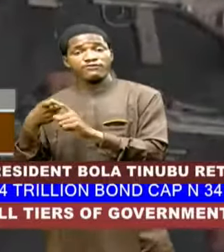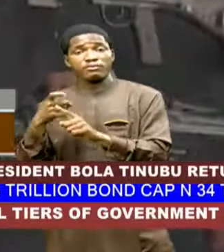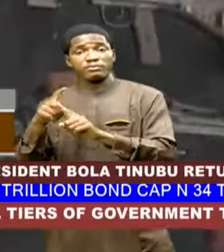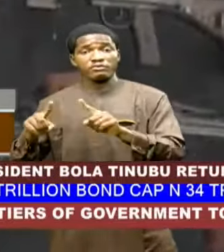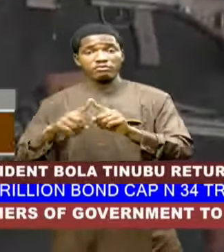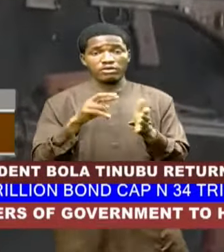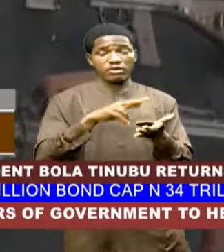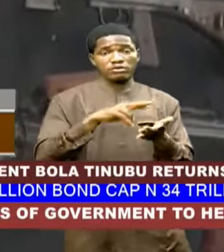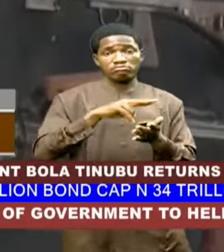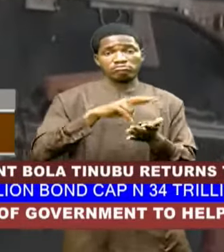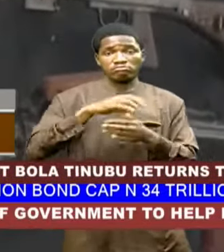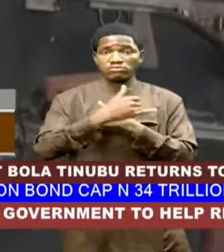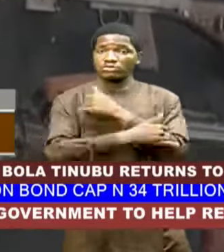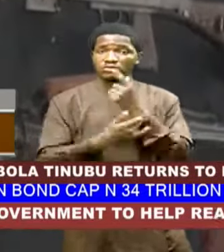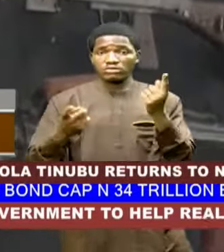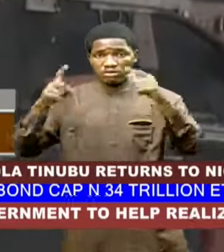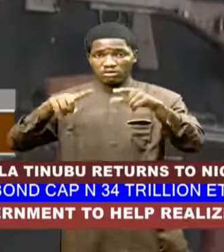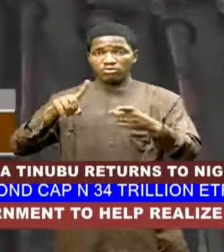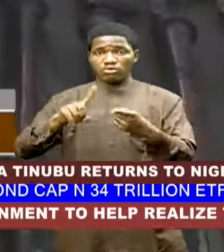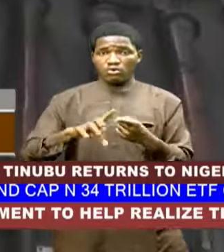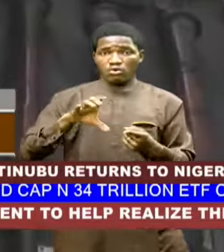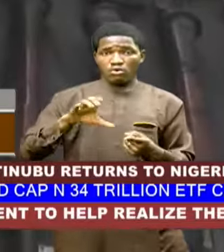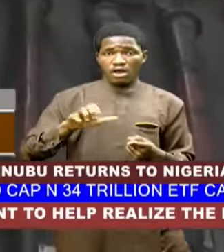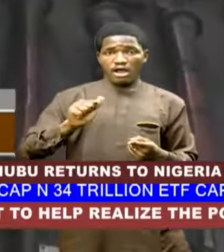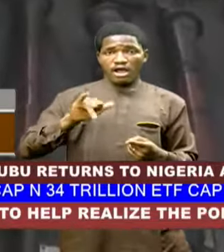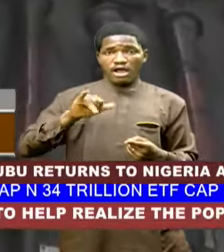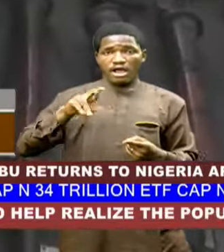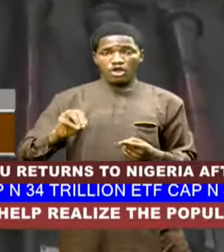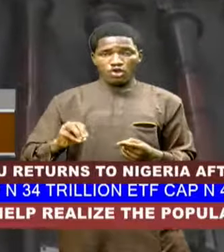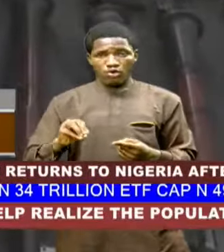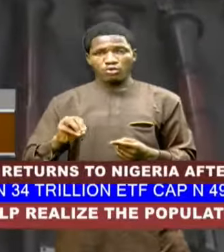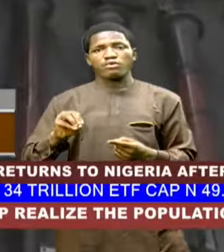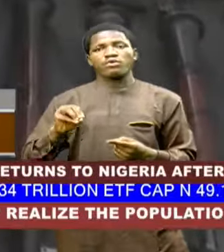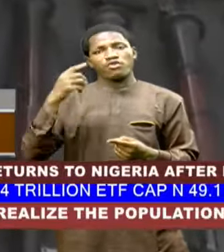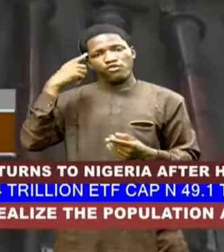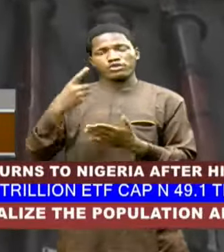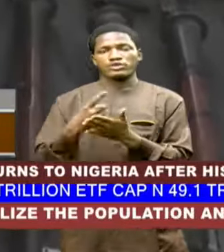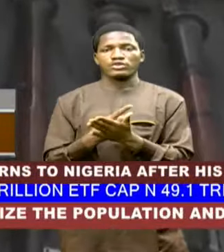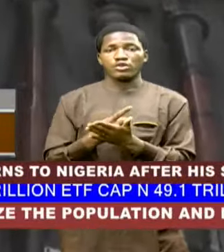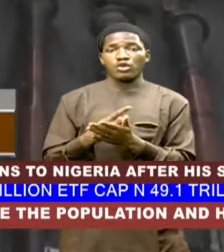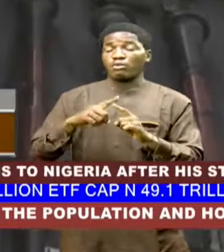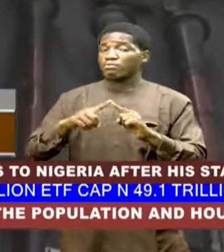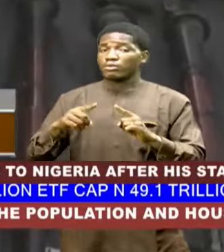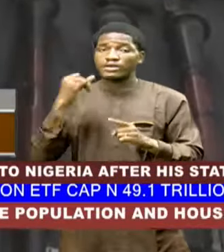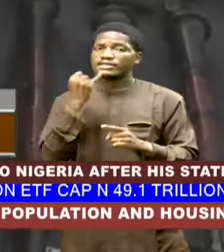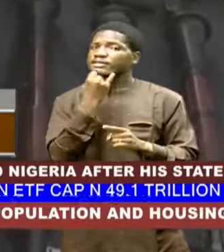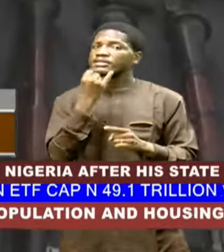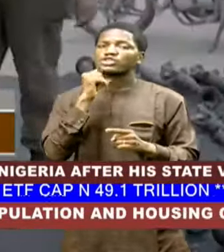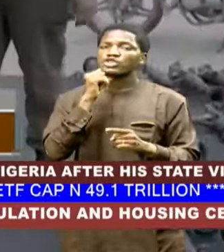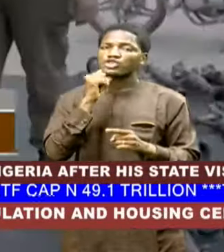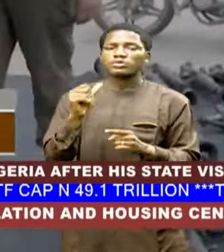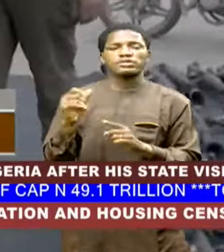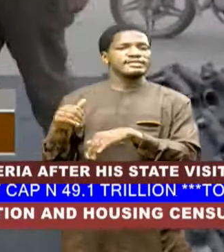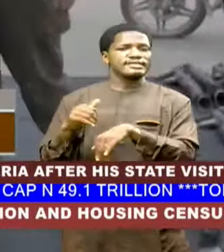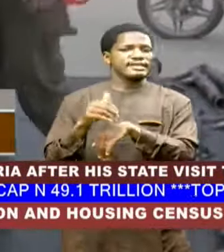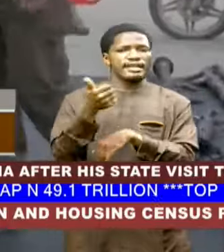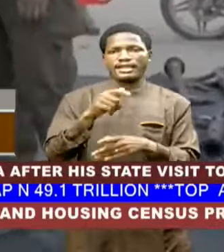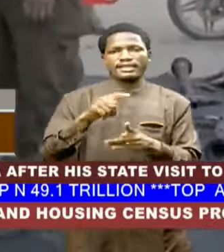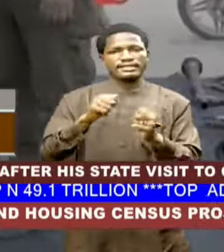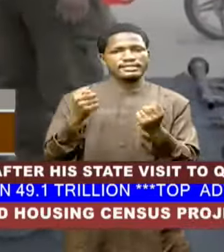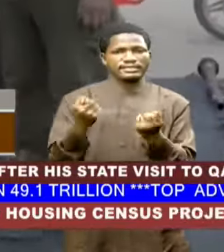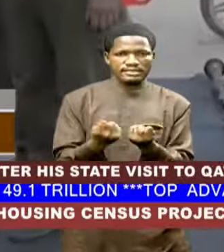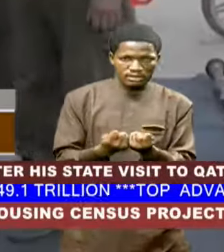in Cairo on Sunday for the talks. However, Israel did not send a team after Hamas declined to share a list of captives